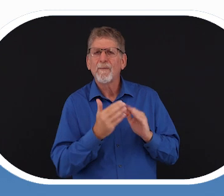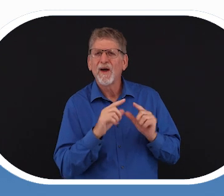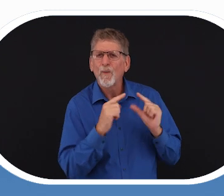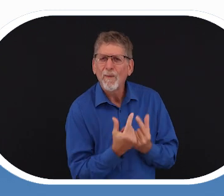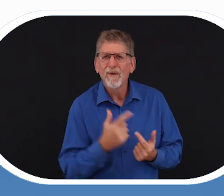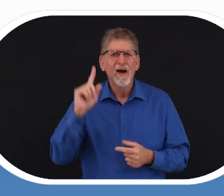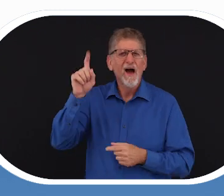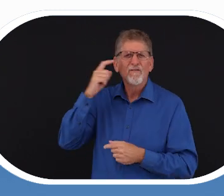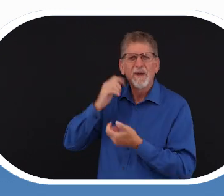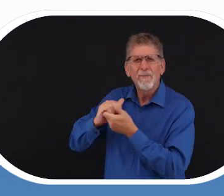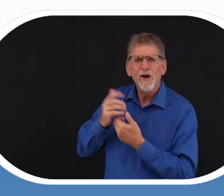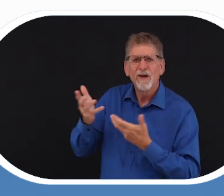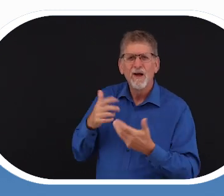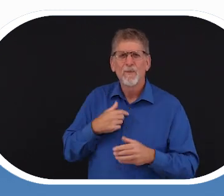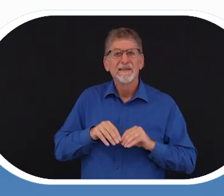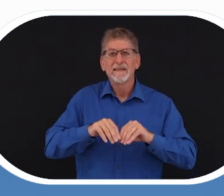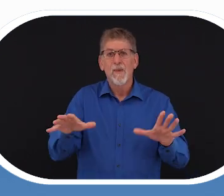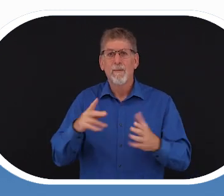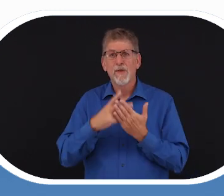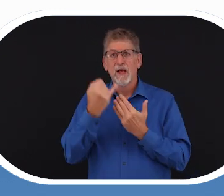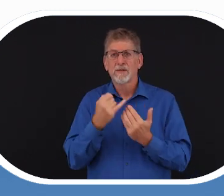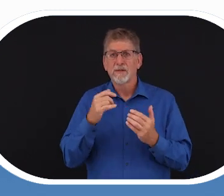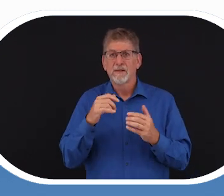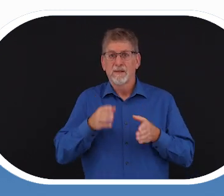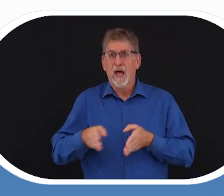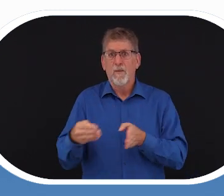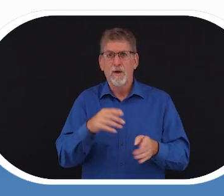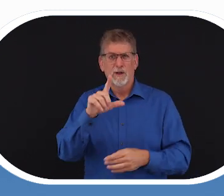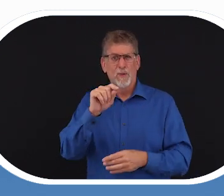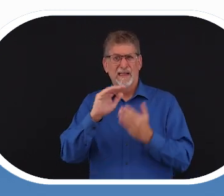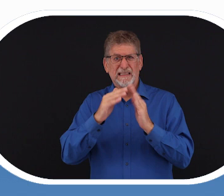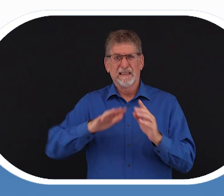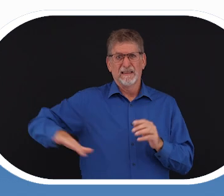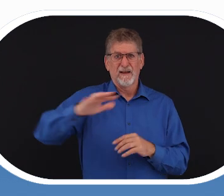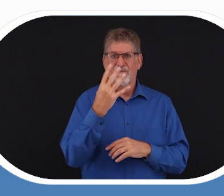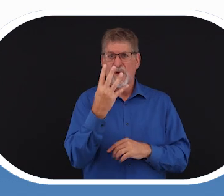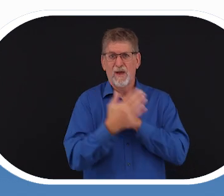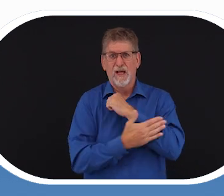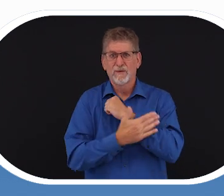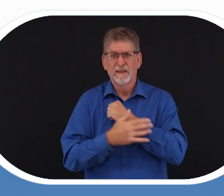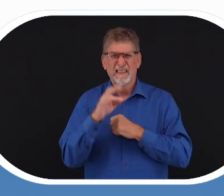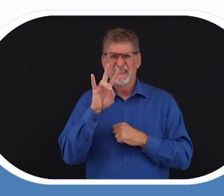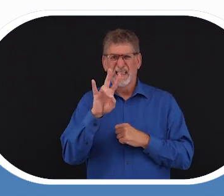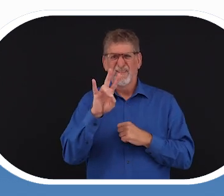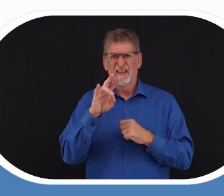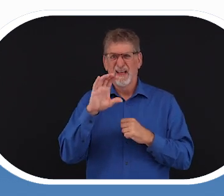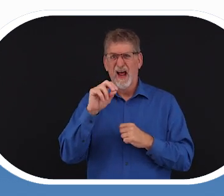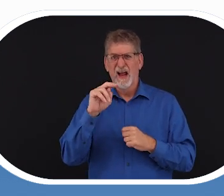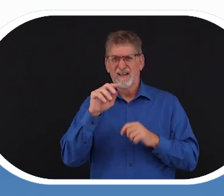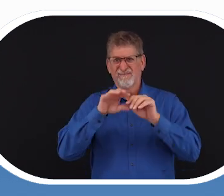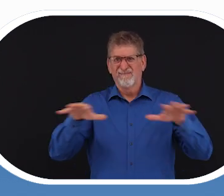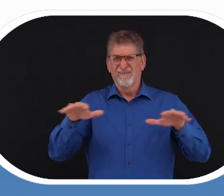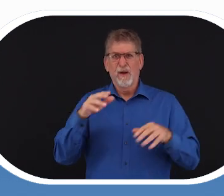government partners. We deployed Project Sidewalk in 20 cities across 4 continents in 7 countries, including the US, Mexico, Ecuador,